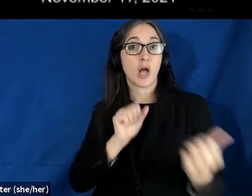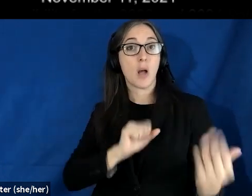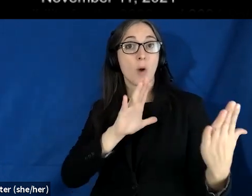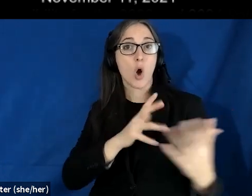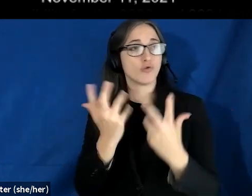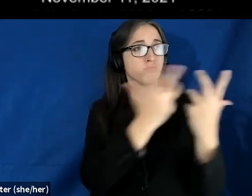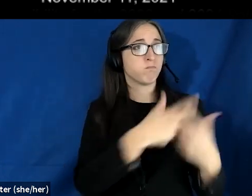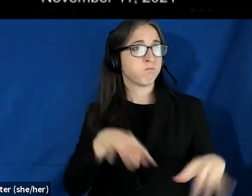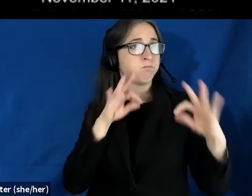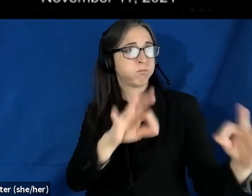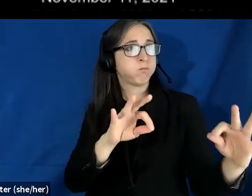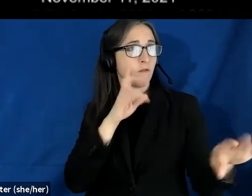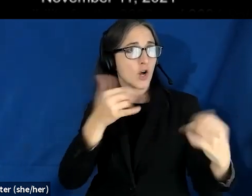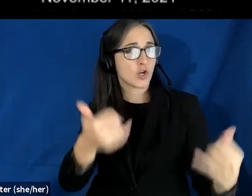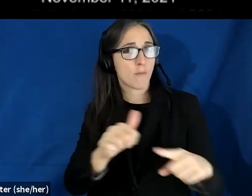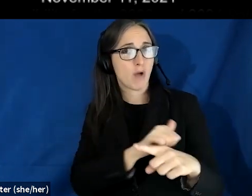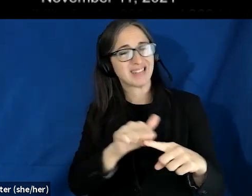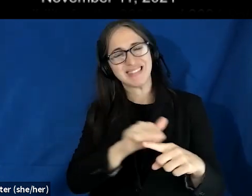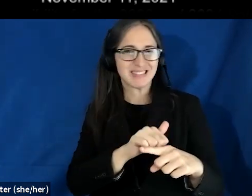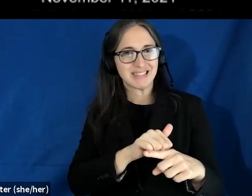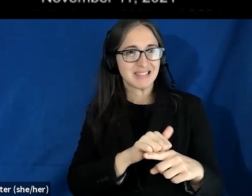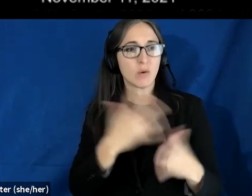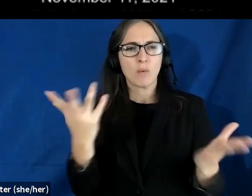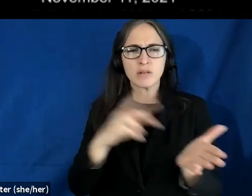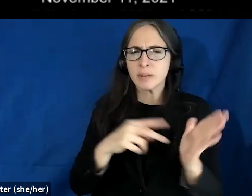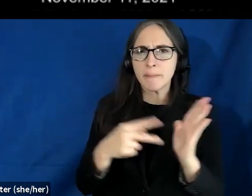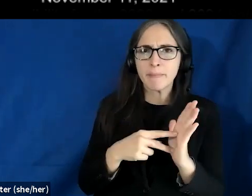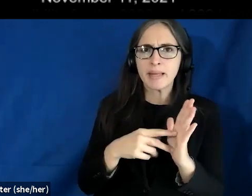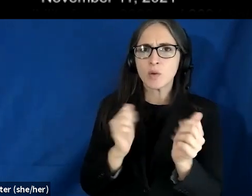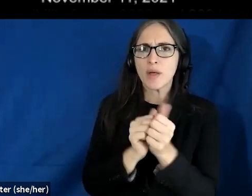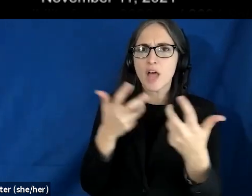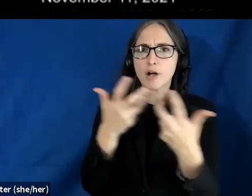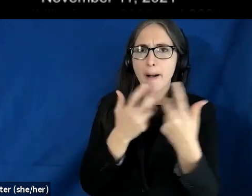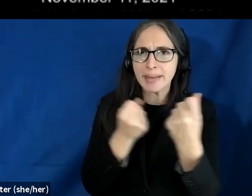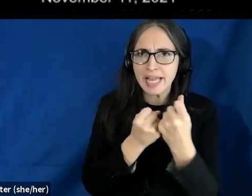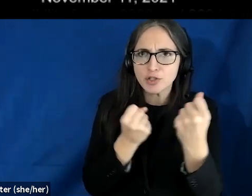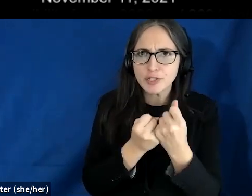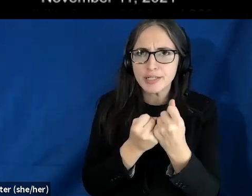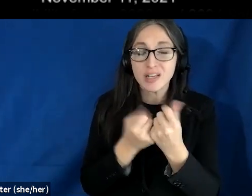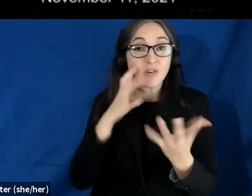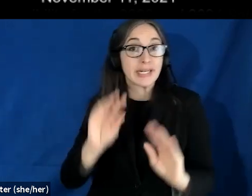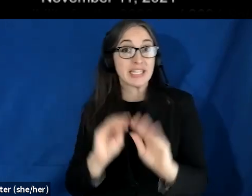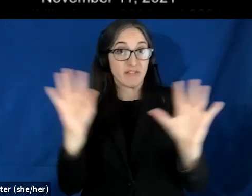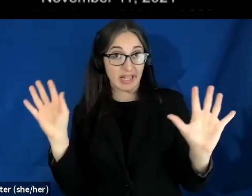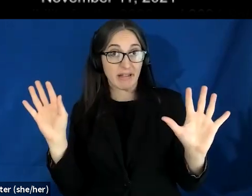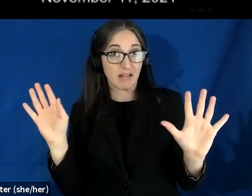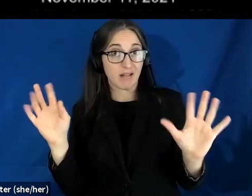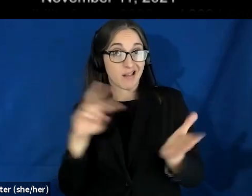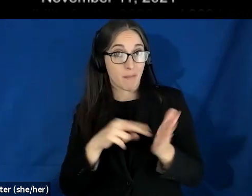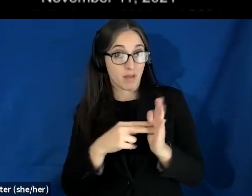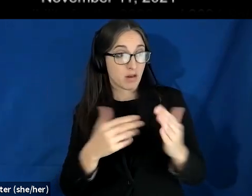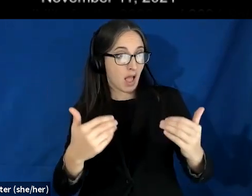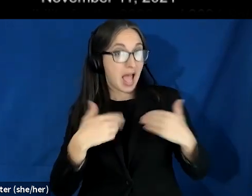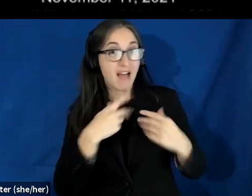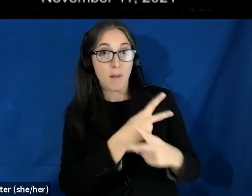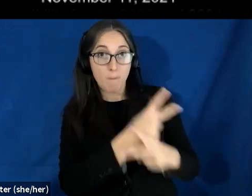currently practiced. So what do I mean by an accommodation? To make it clear, I'm meaning that there's an existing product